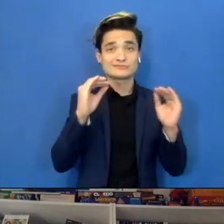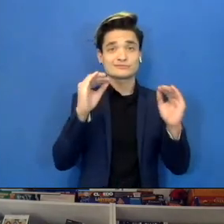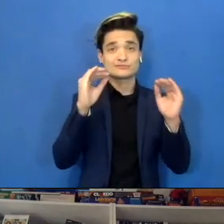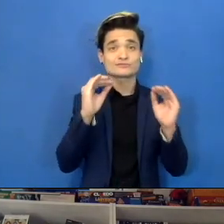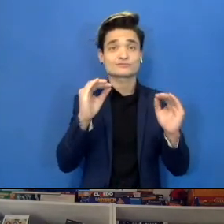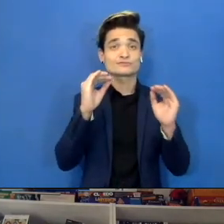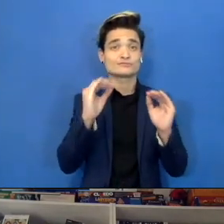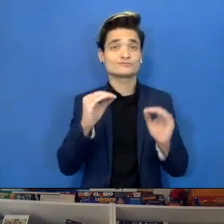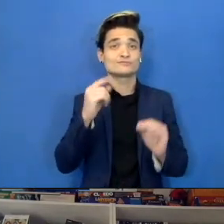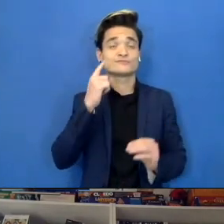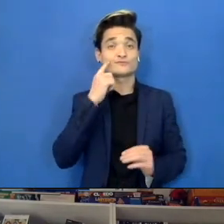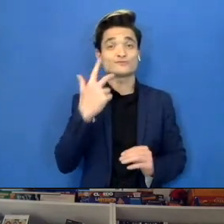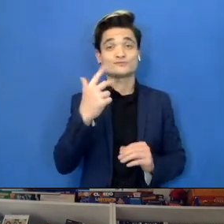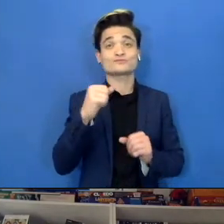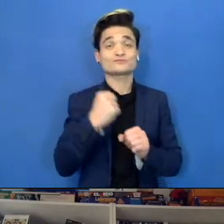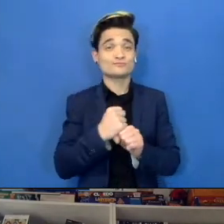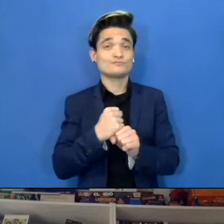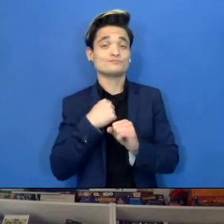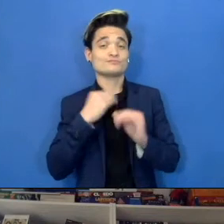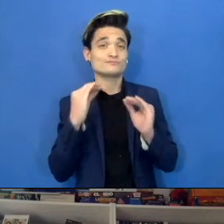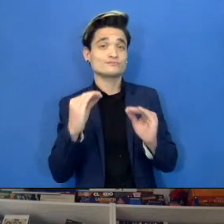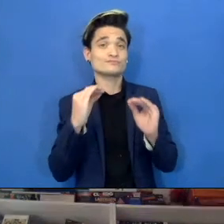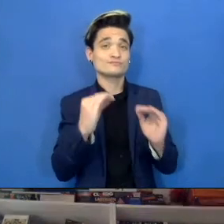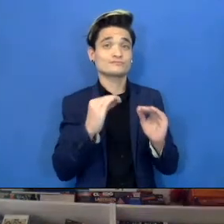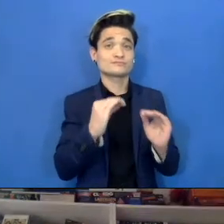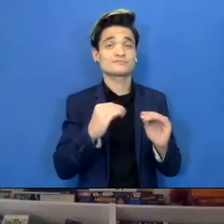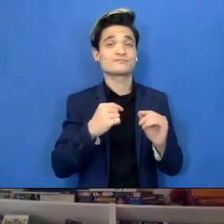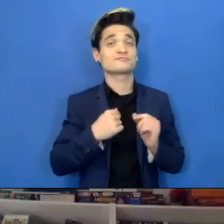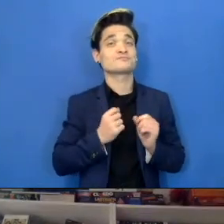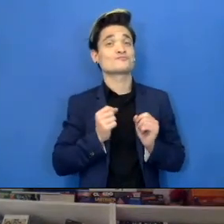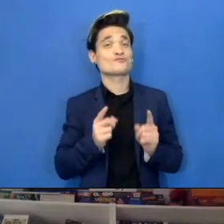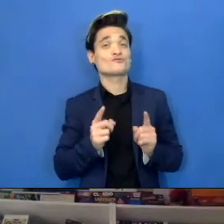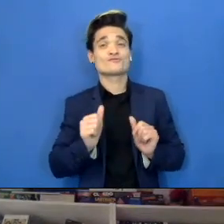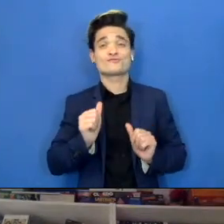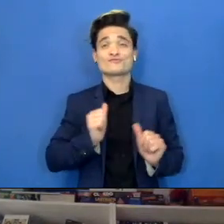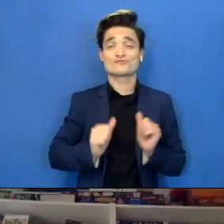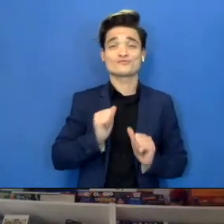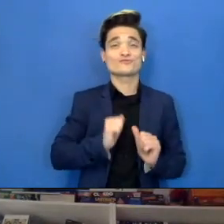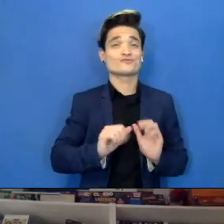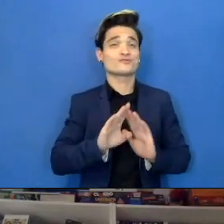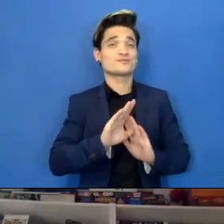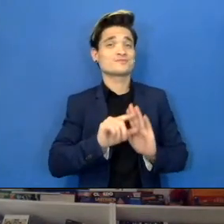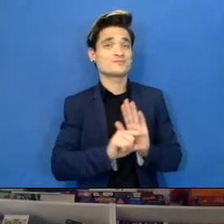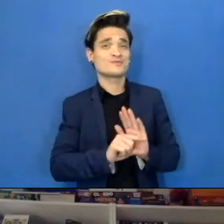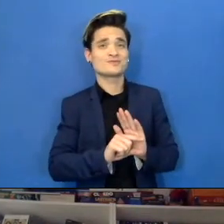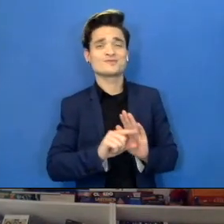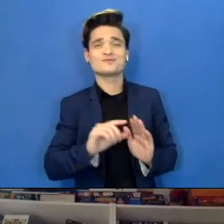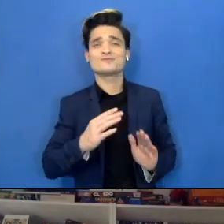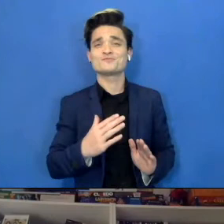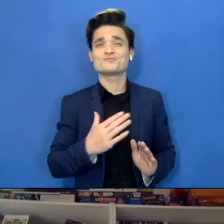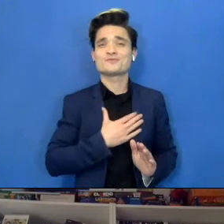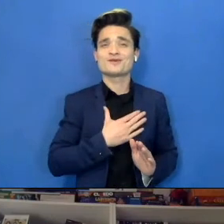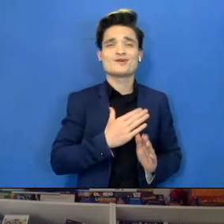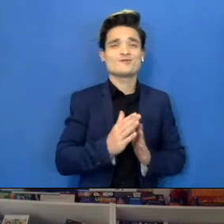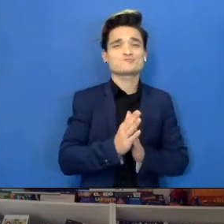background. My specialization was actually Shakespeare, and I recently became